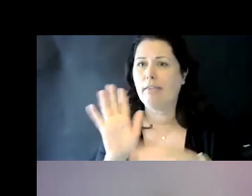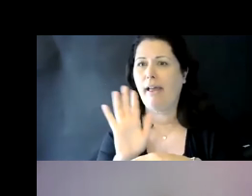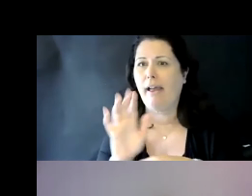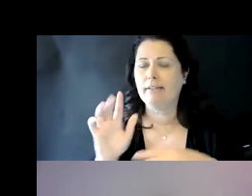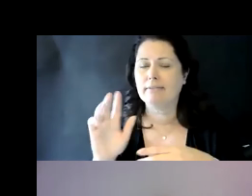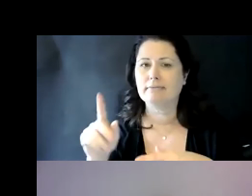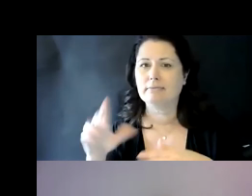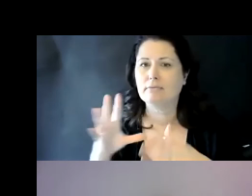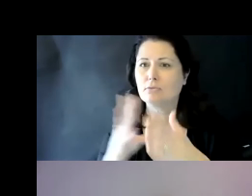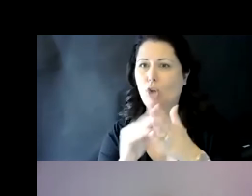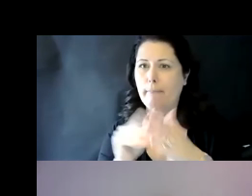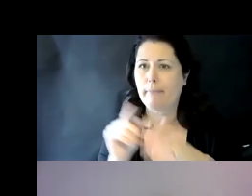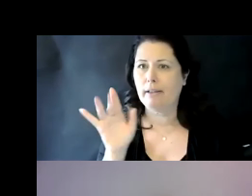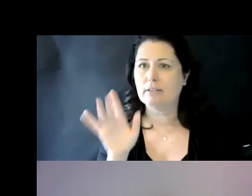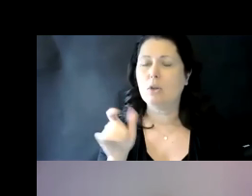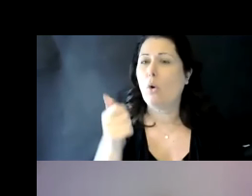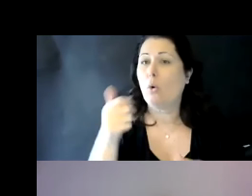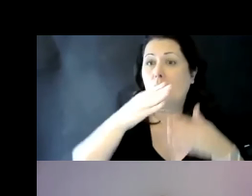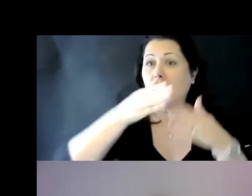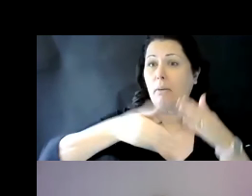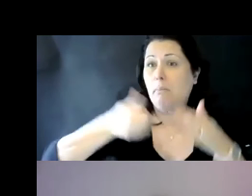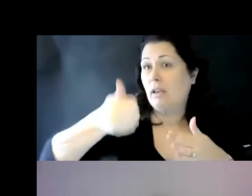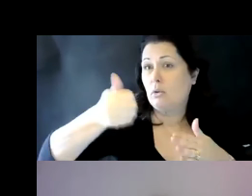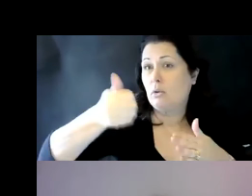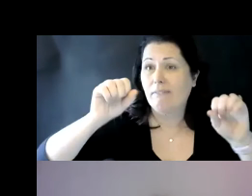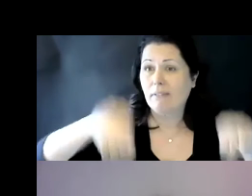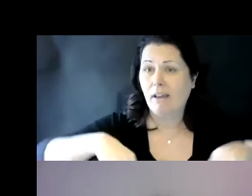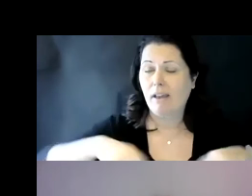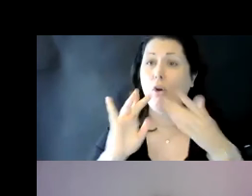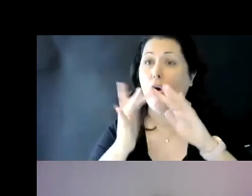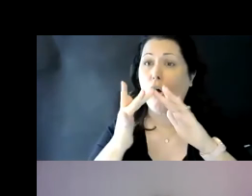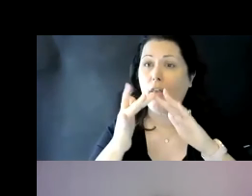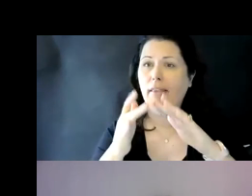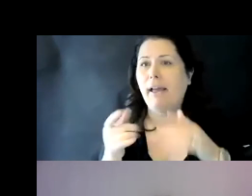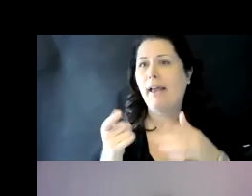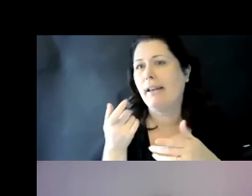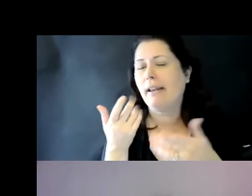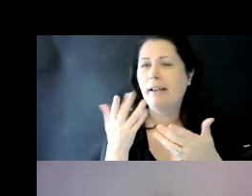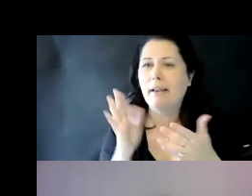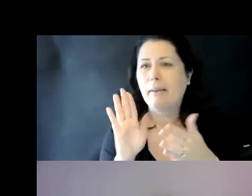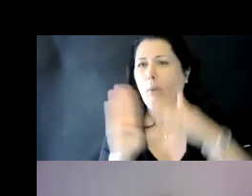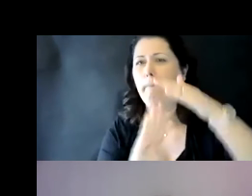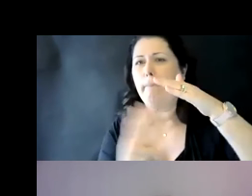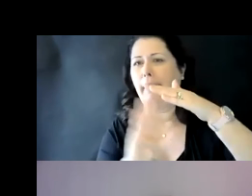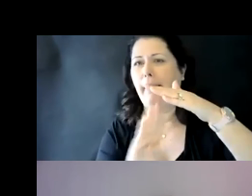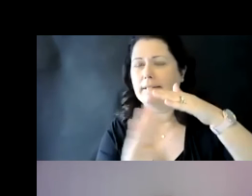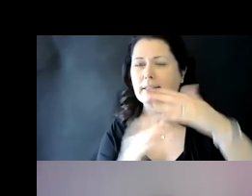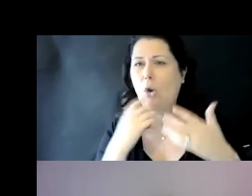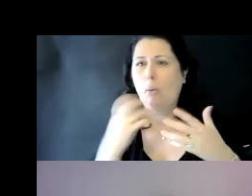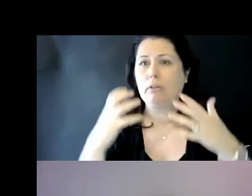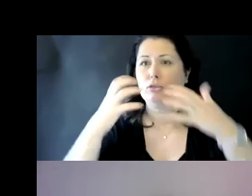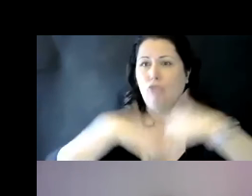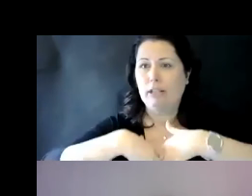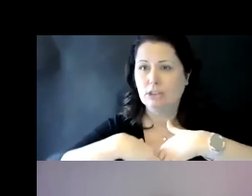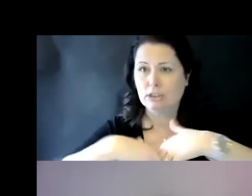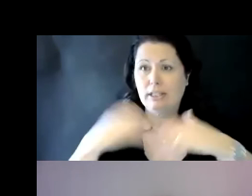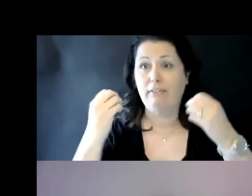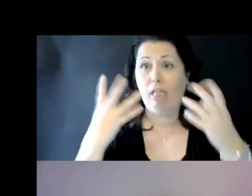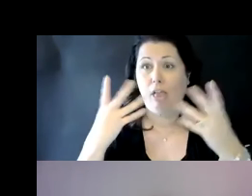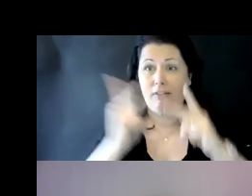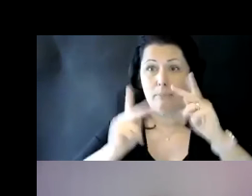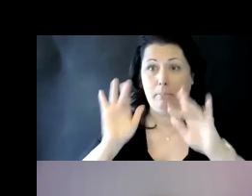that you can actually try completing it yourself. The online version is a little bit rudimentary, and I'm hoping it won't crash if lots of people try using it,